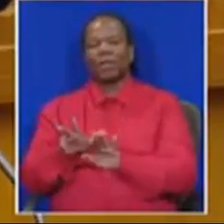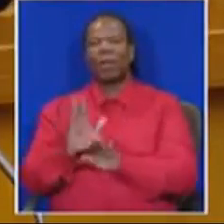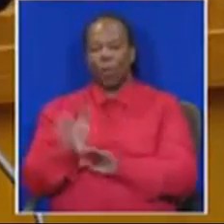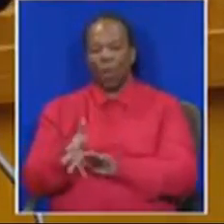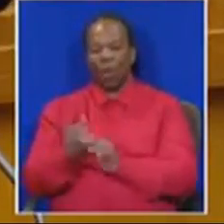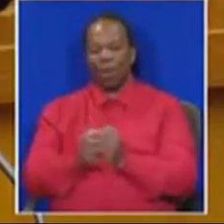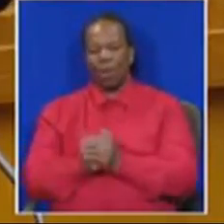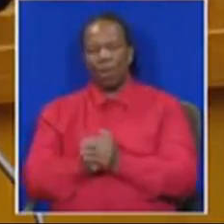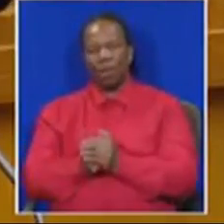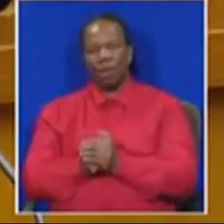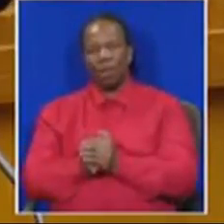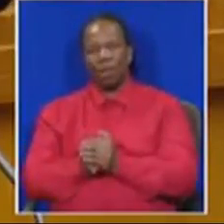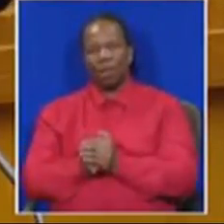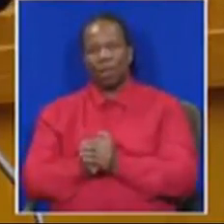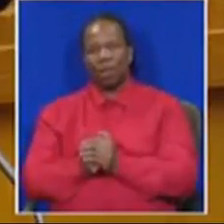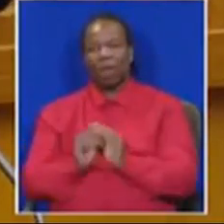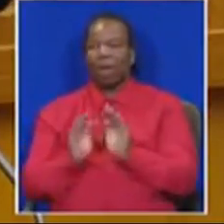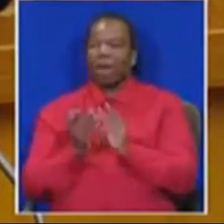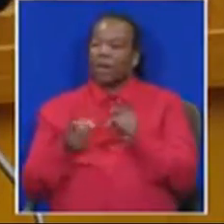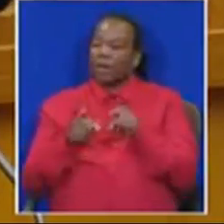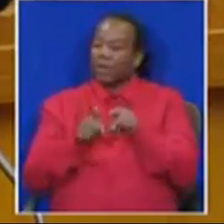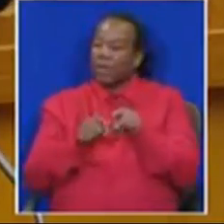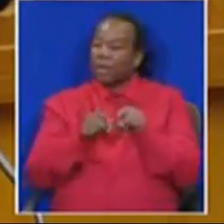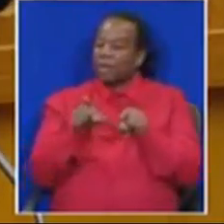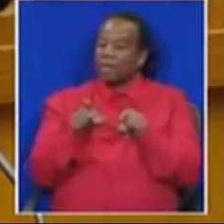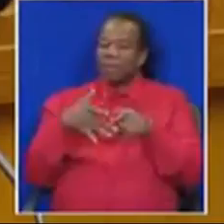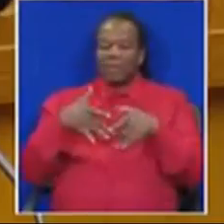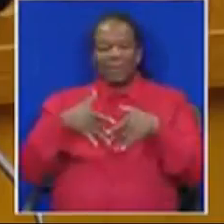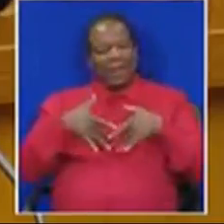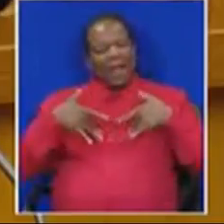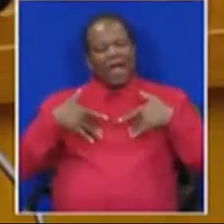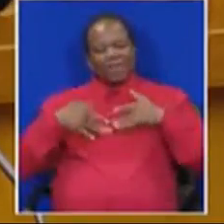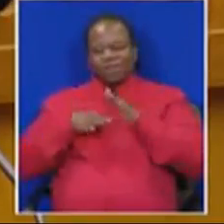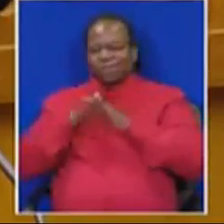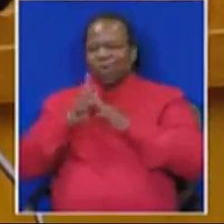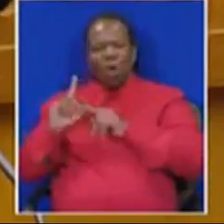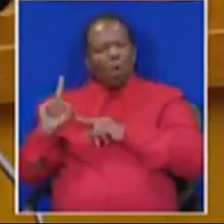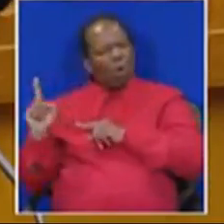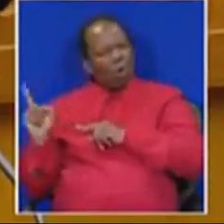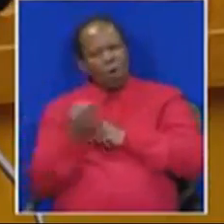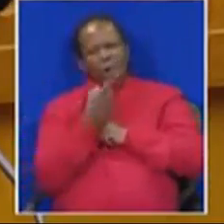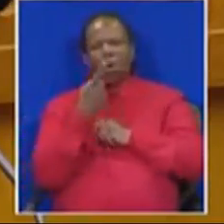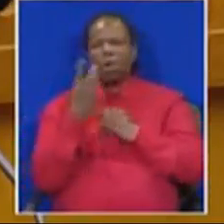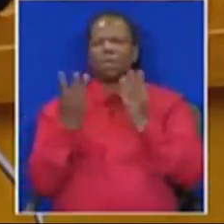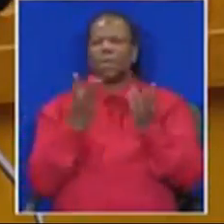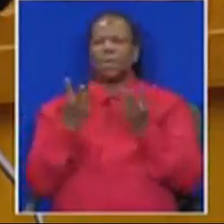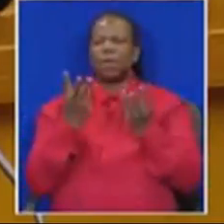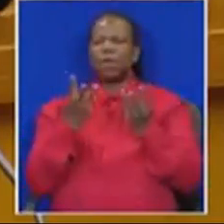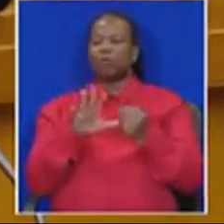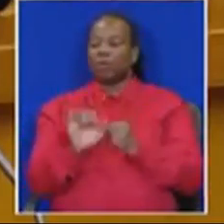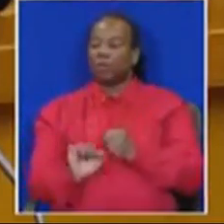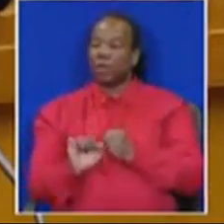In improving the quality of life of all South Africans, we must intensify our